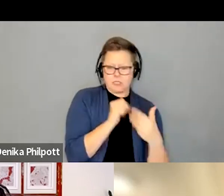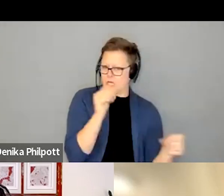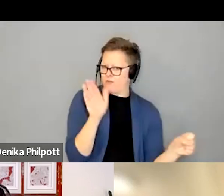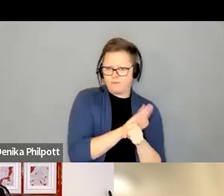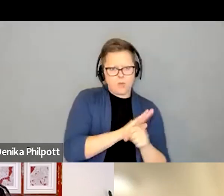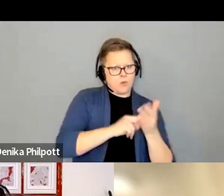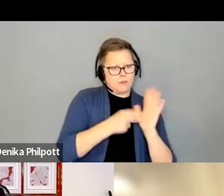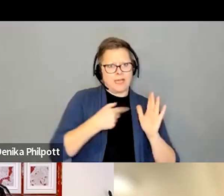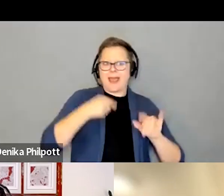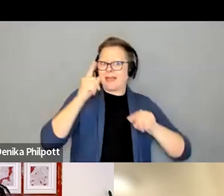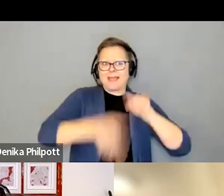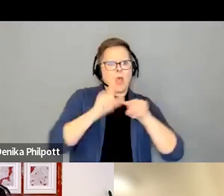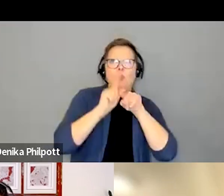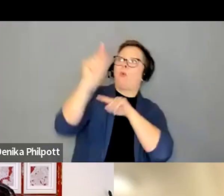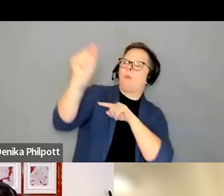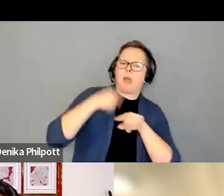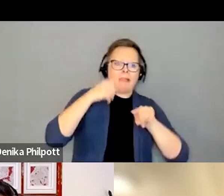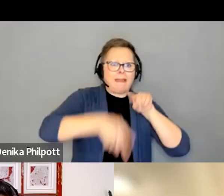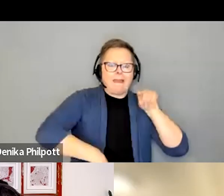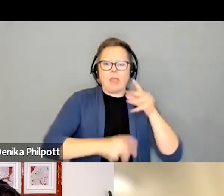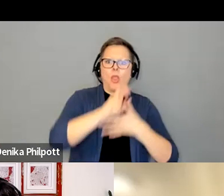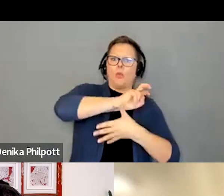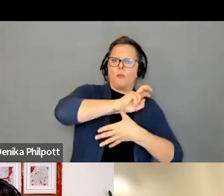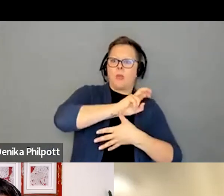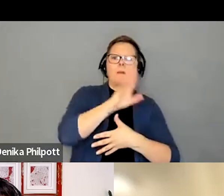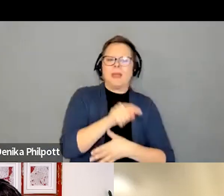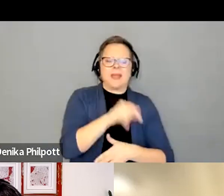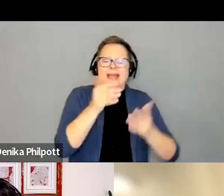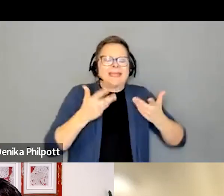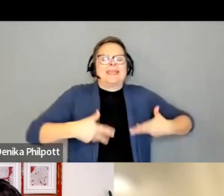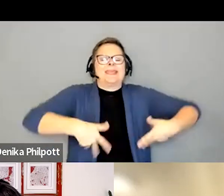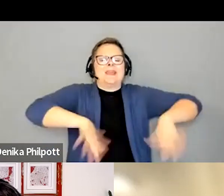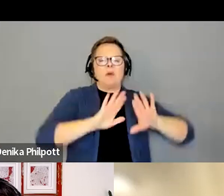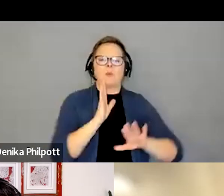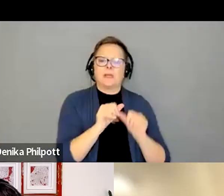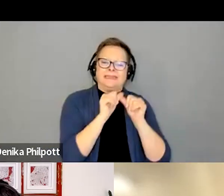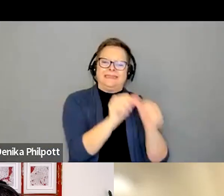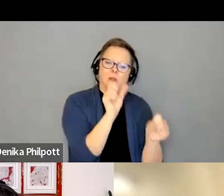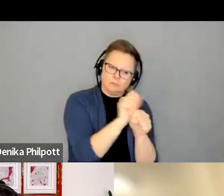their potential, but they're not going to give up on it. They're going to keep working away at it, which I thought was